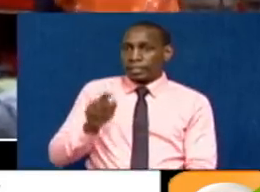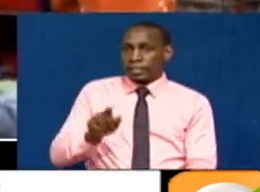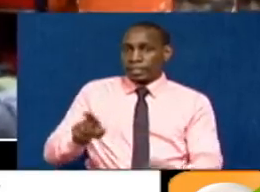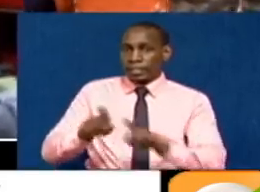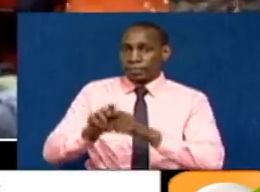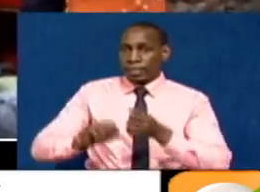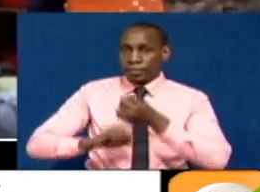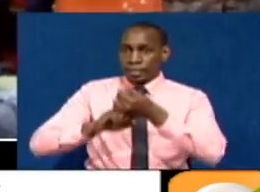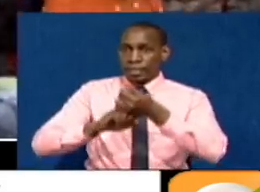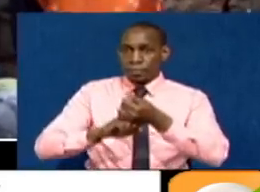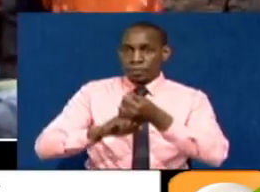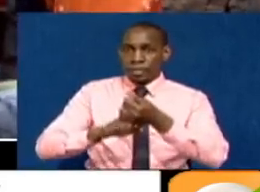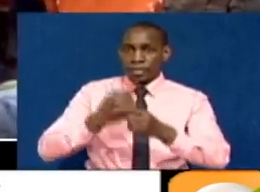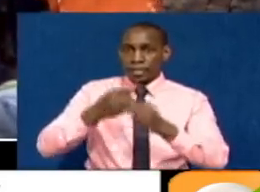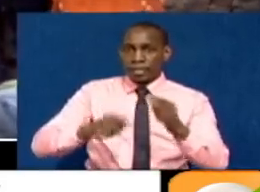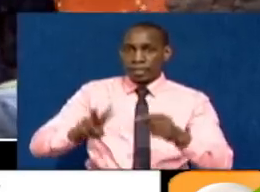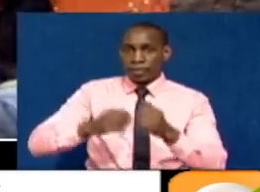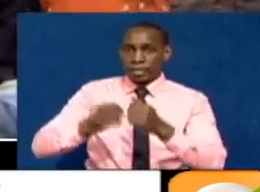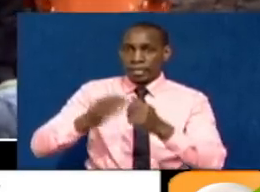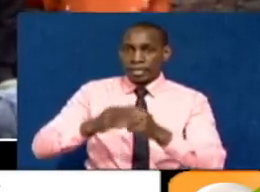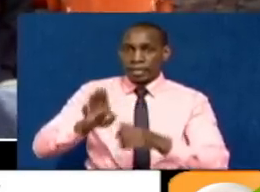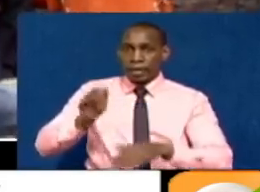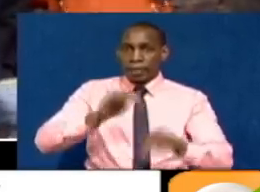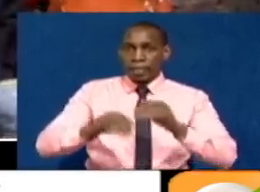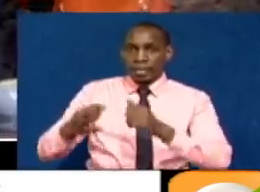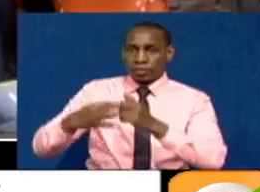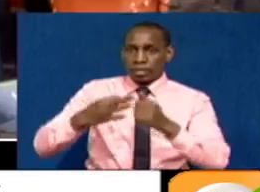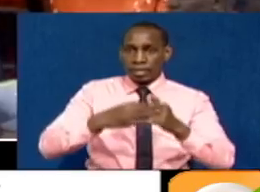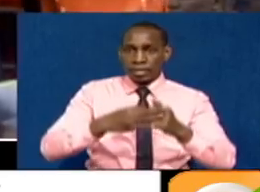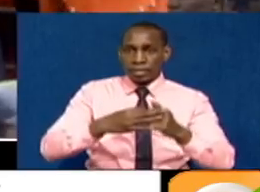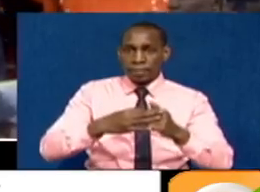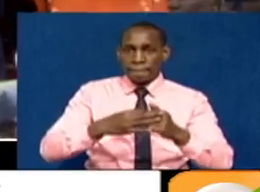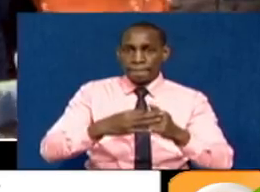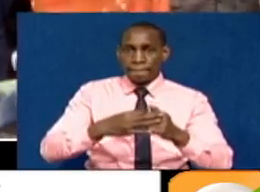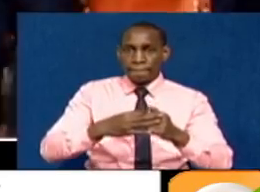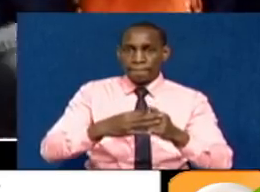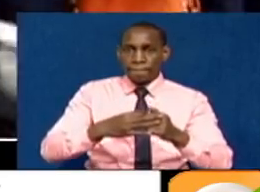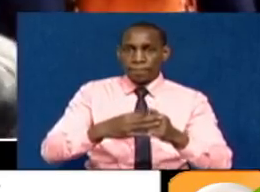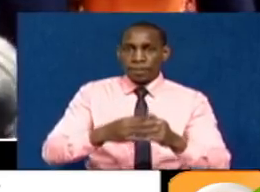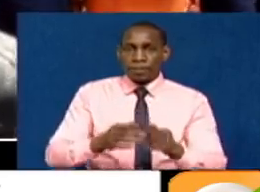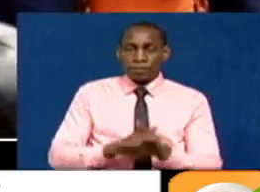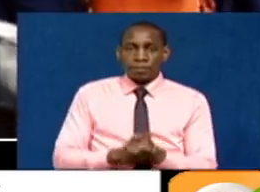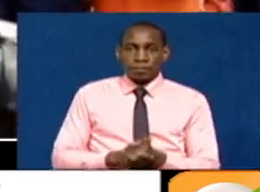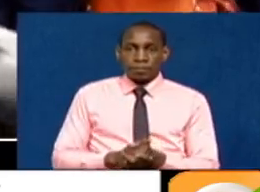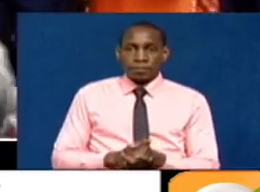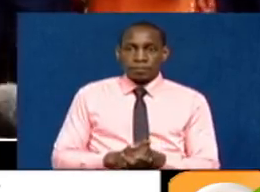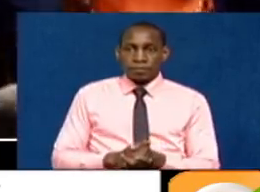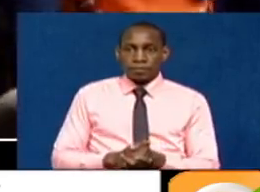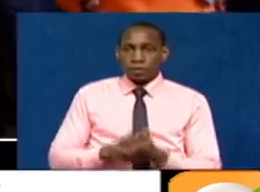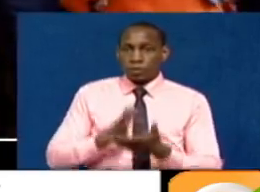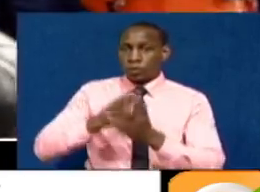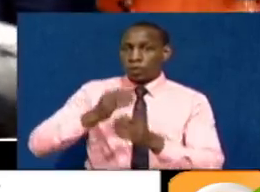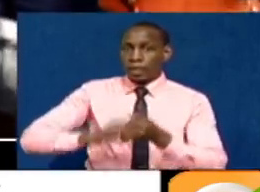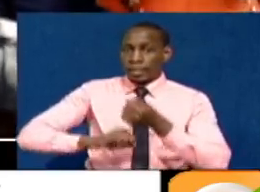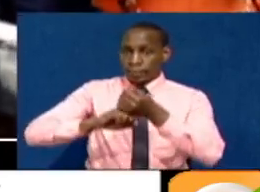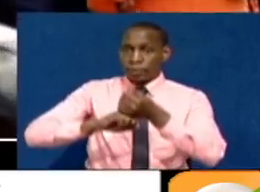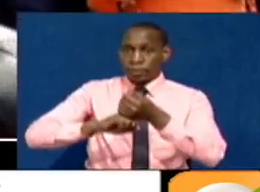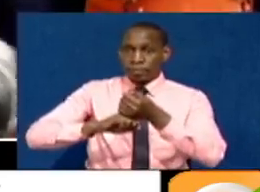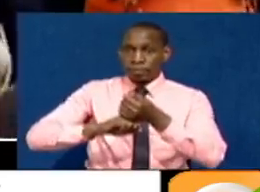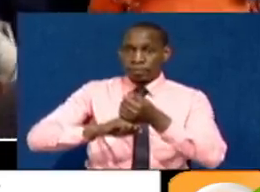even supported, I remember in 2019, I think during the by-elections for Kibra, she was one of those Jubilee members of Jubilee politicians who really supported